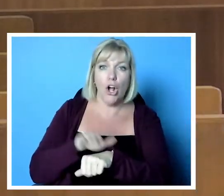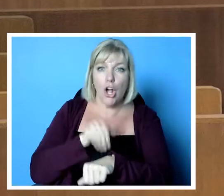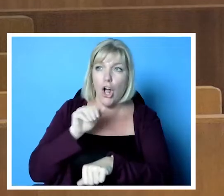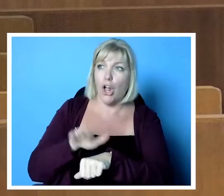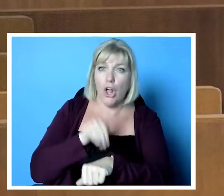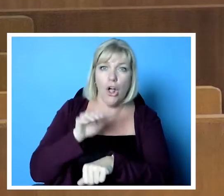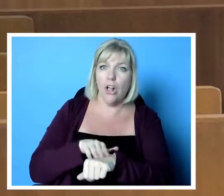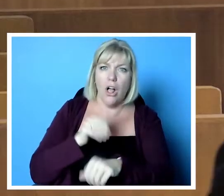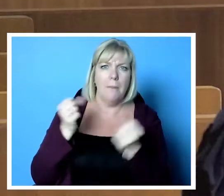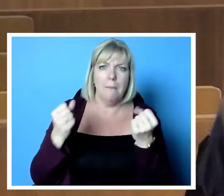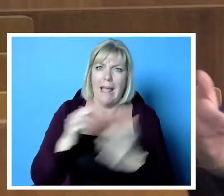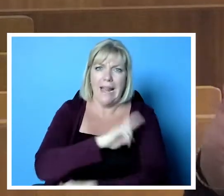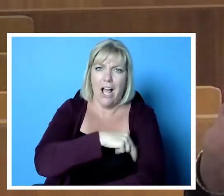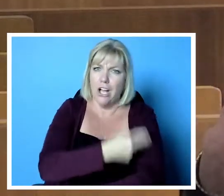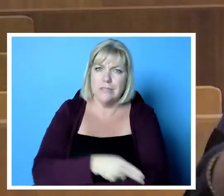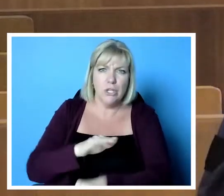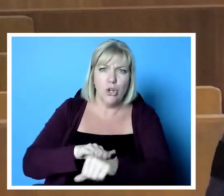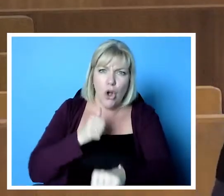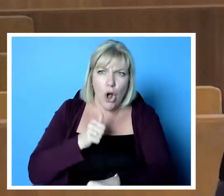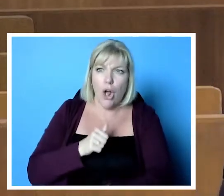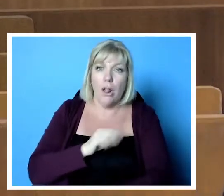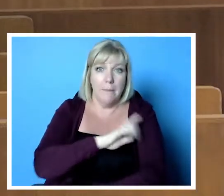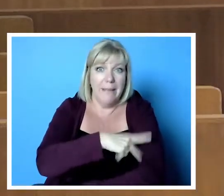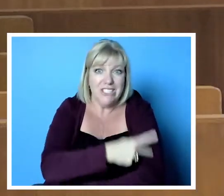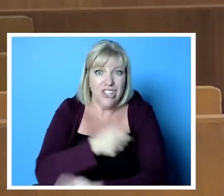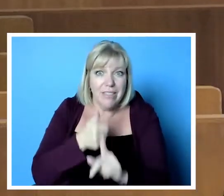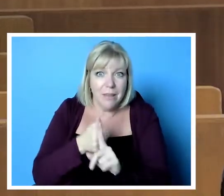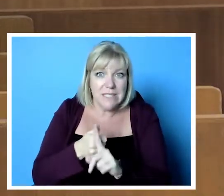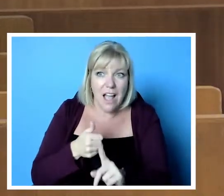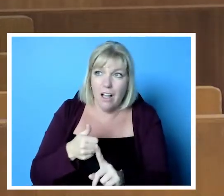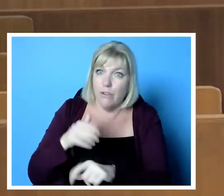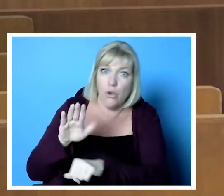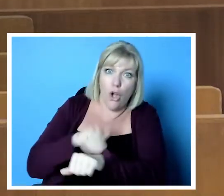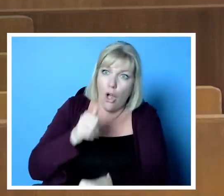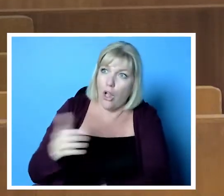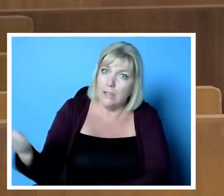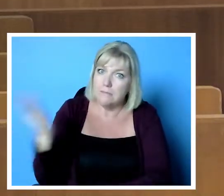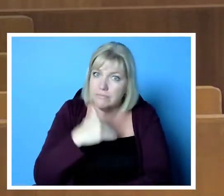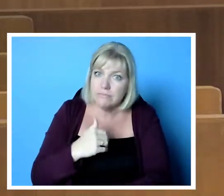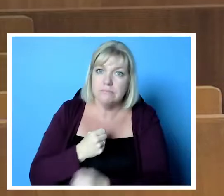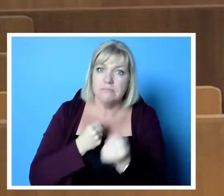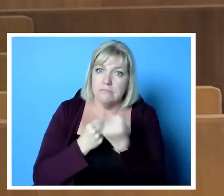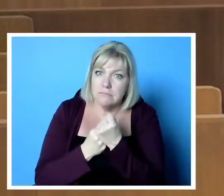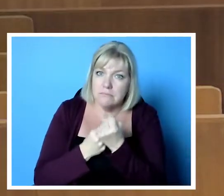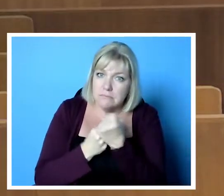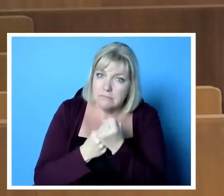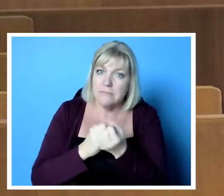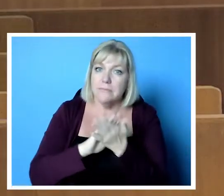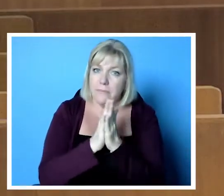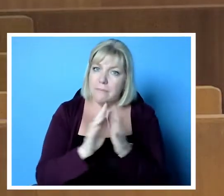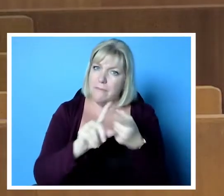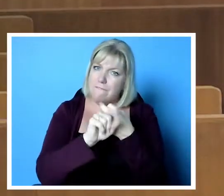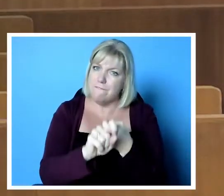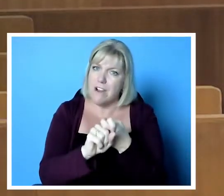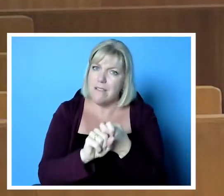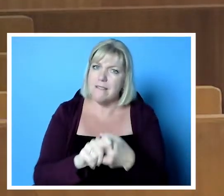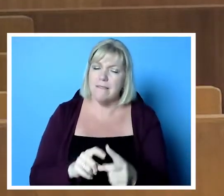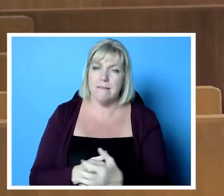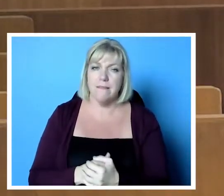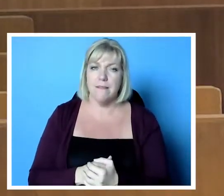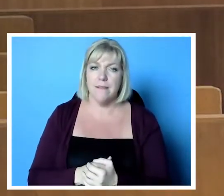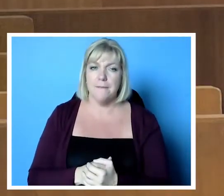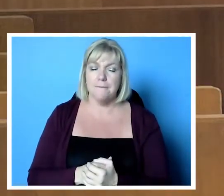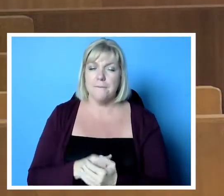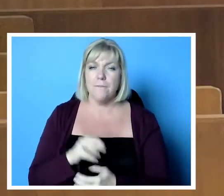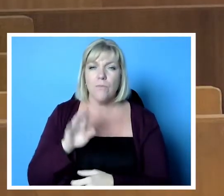by hospitals and eventually by the patients themselves to be an advocate and a friend. And she